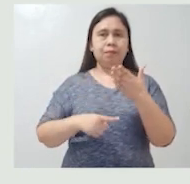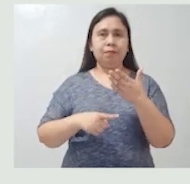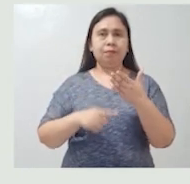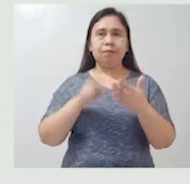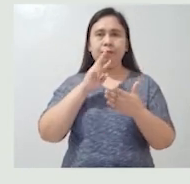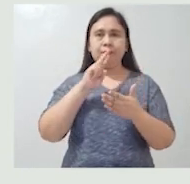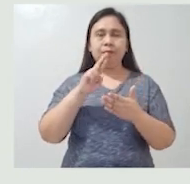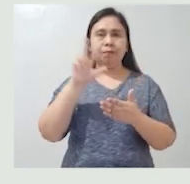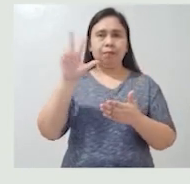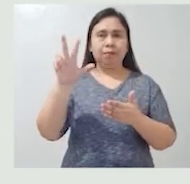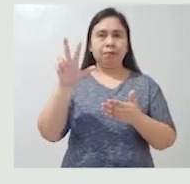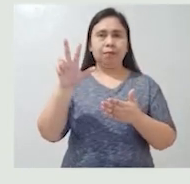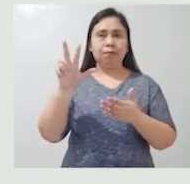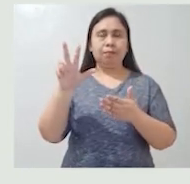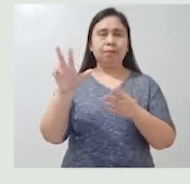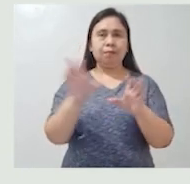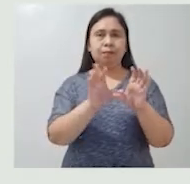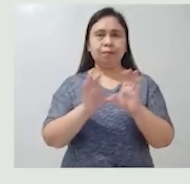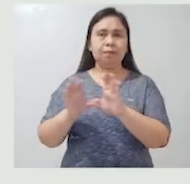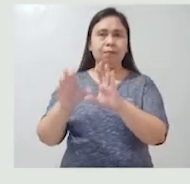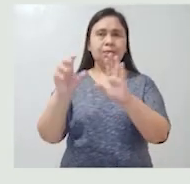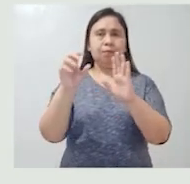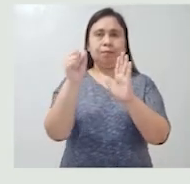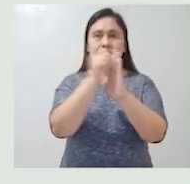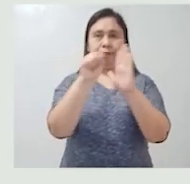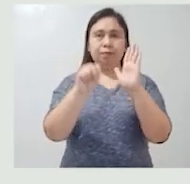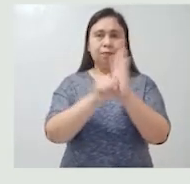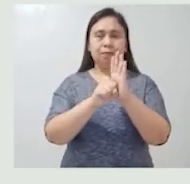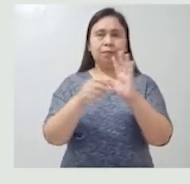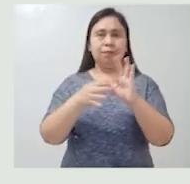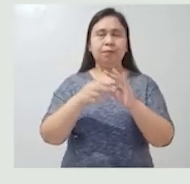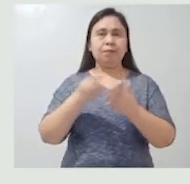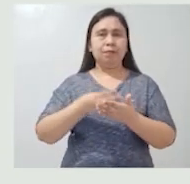what are the three common states of matter?